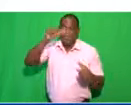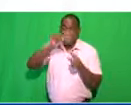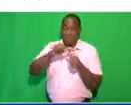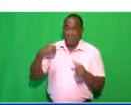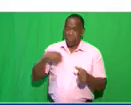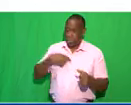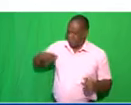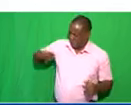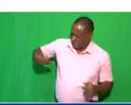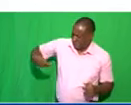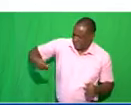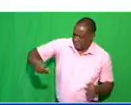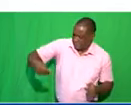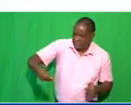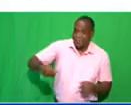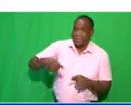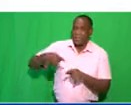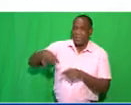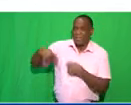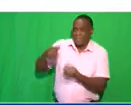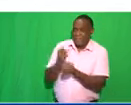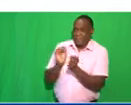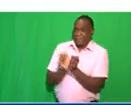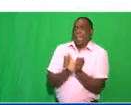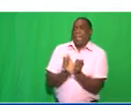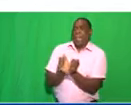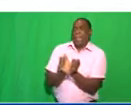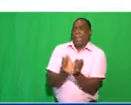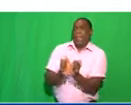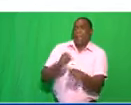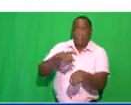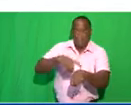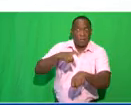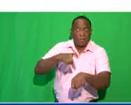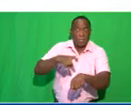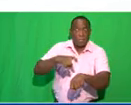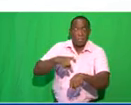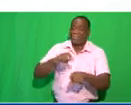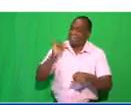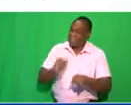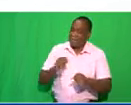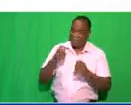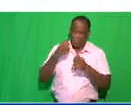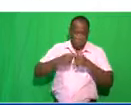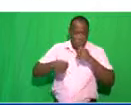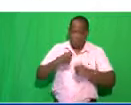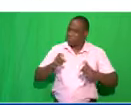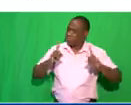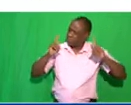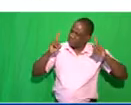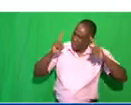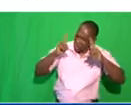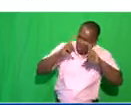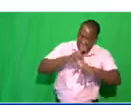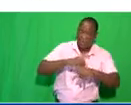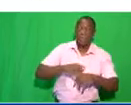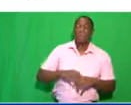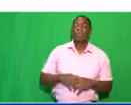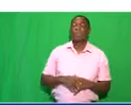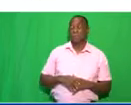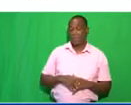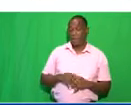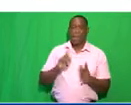years from colonial times, you're dealing with a very complex problem with people seeing it in different ways. So we